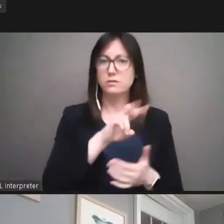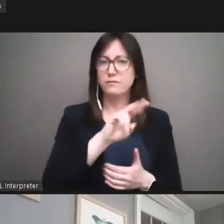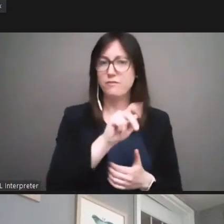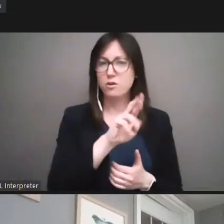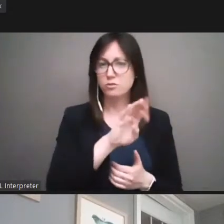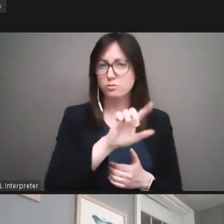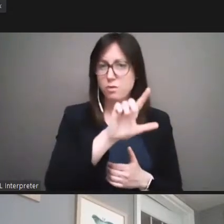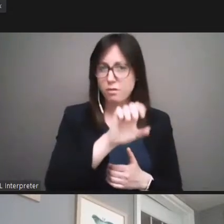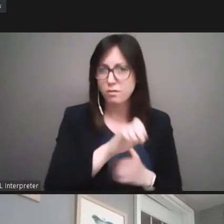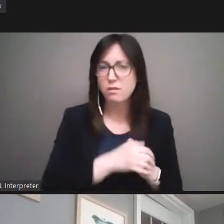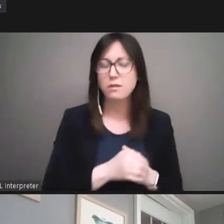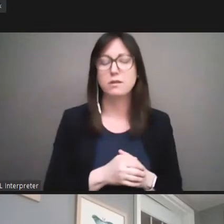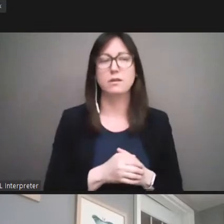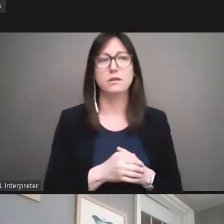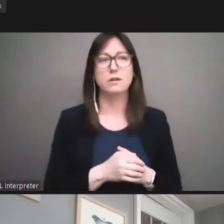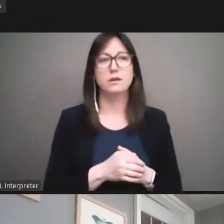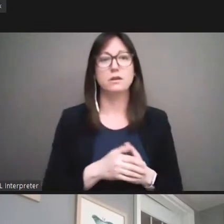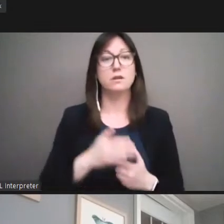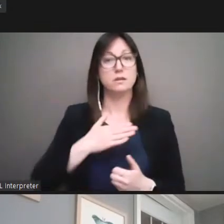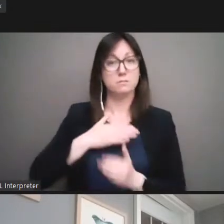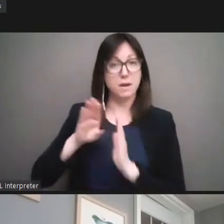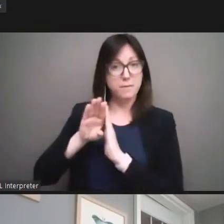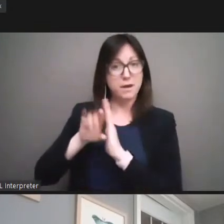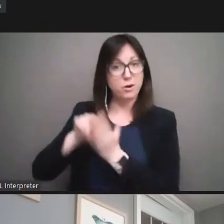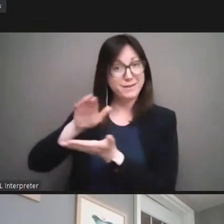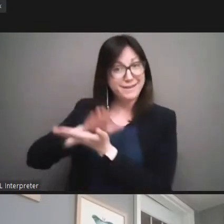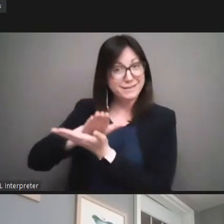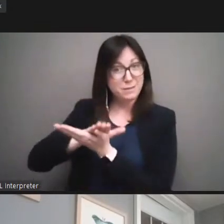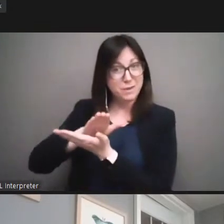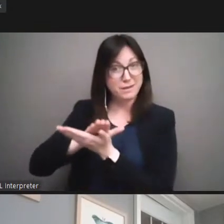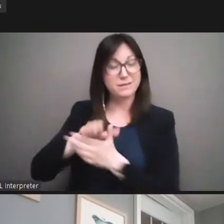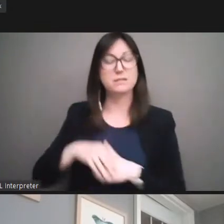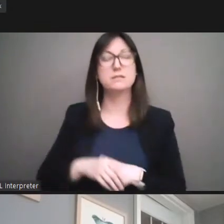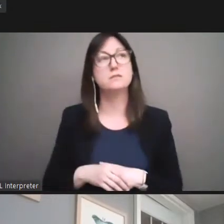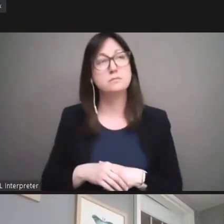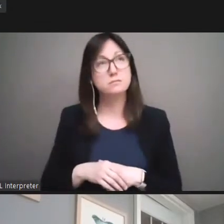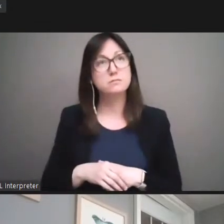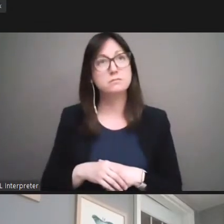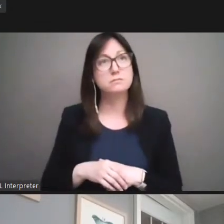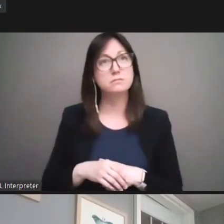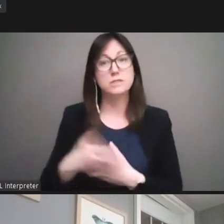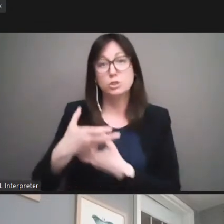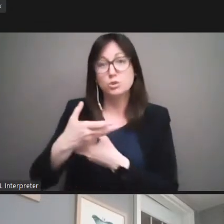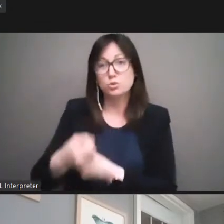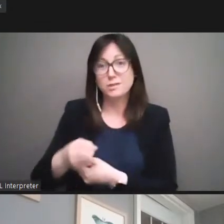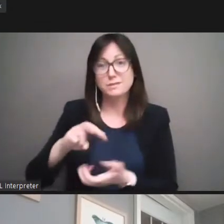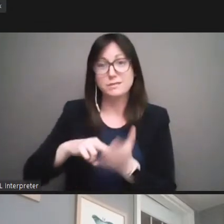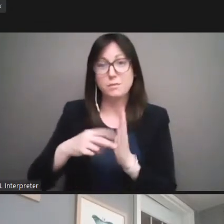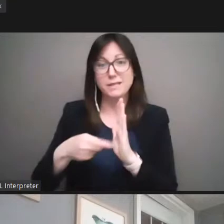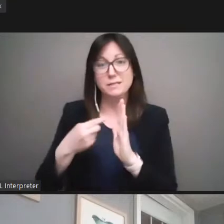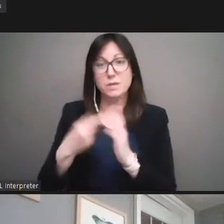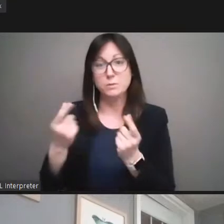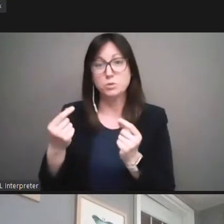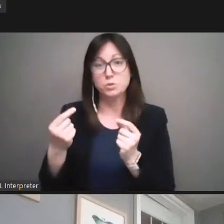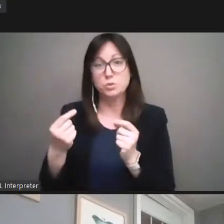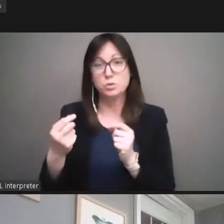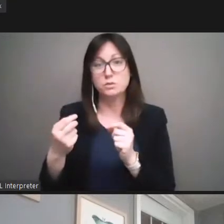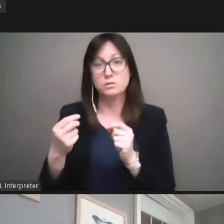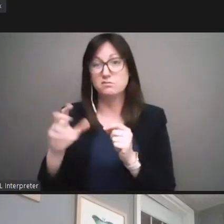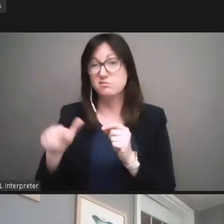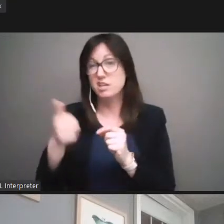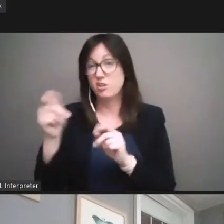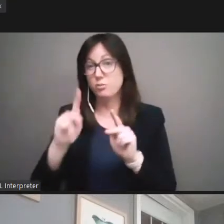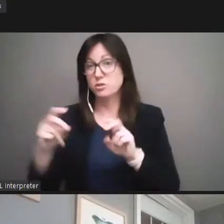Coming from a place of academia, trust sometimes is drinking tea with another